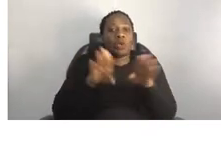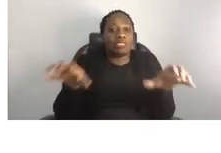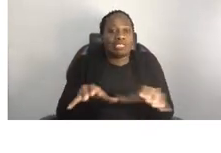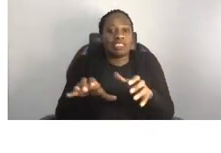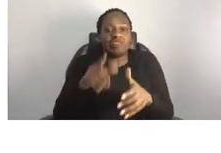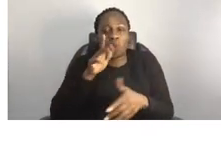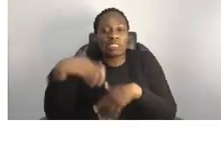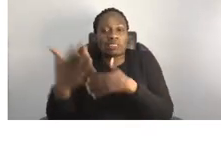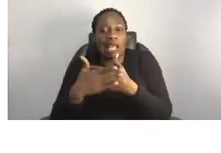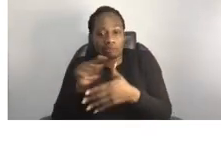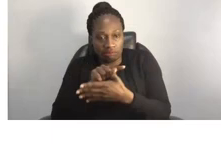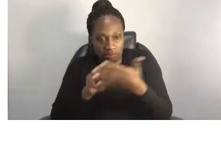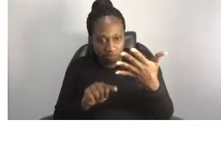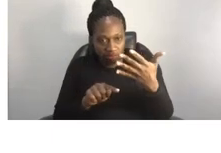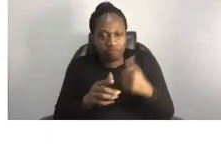look at what's next.